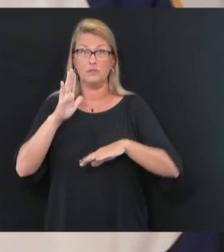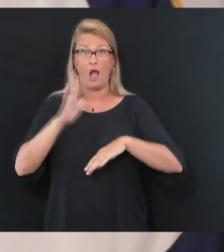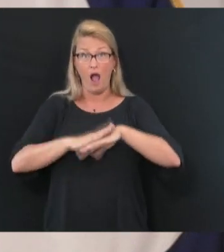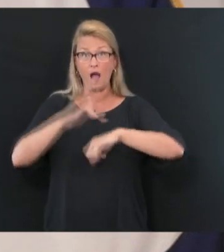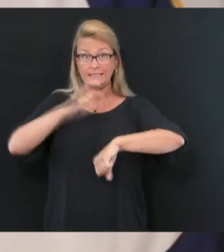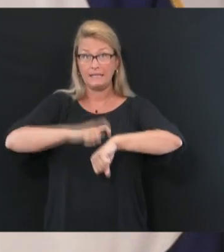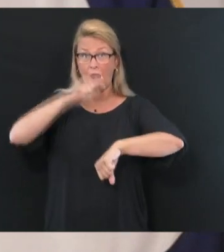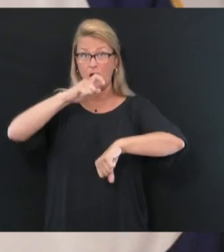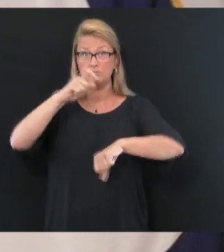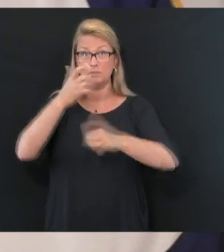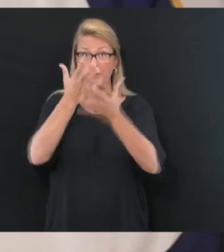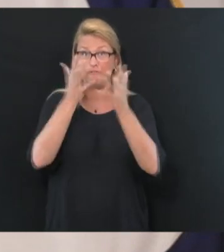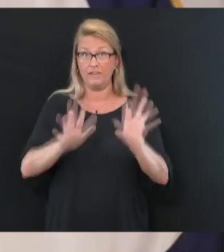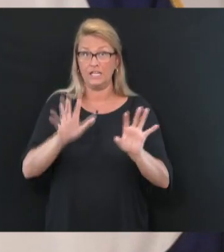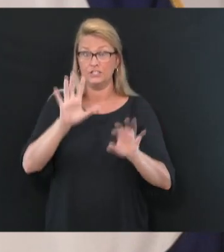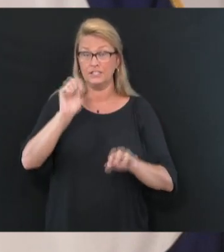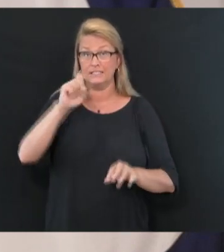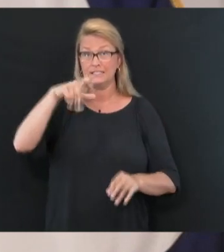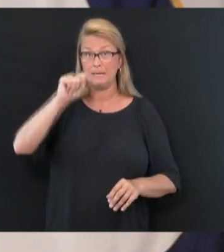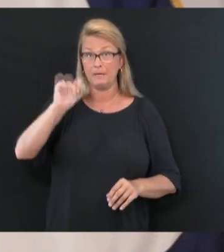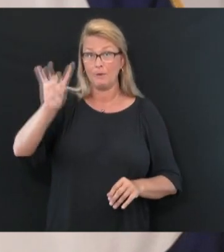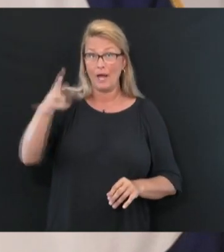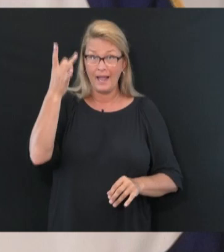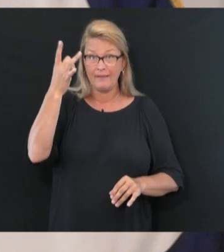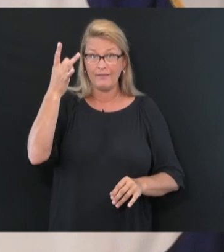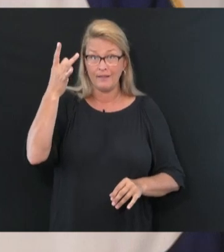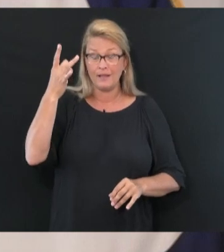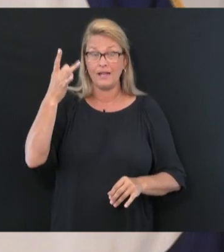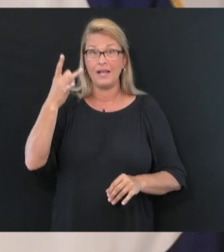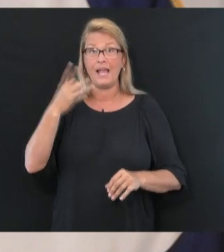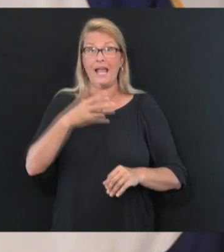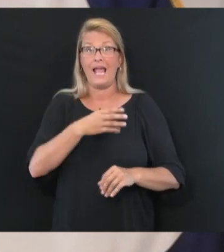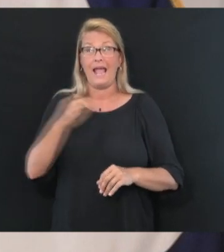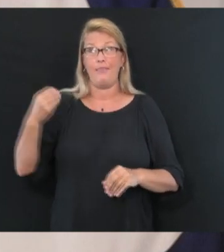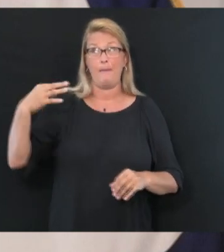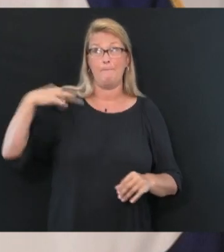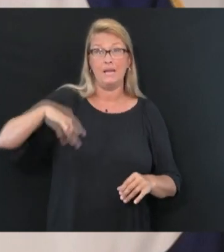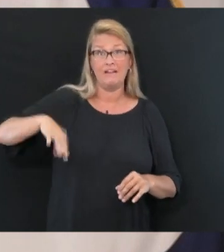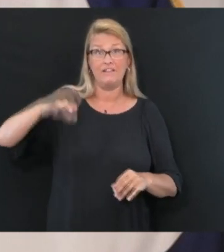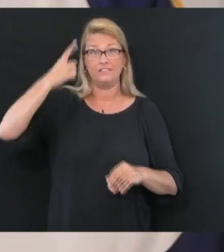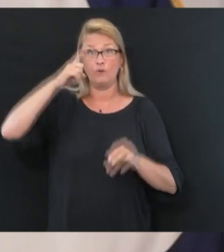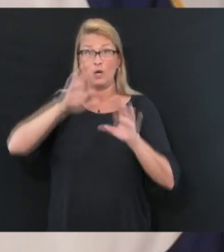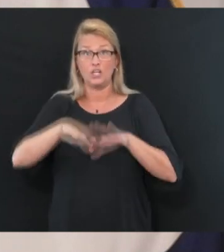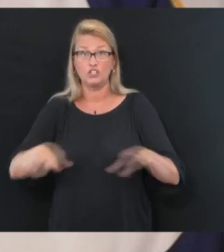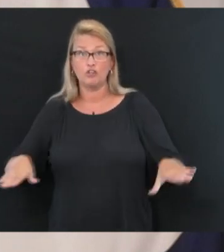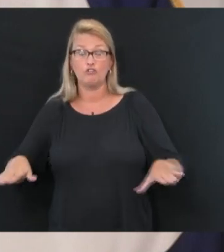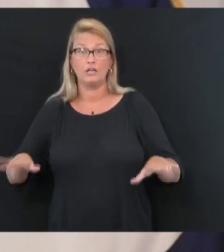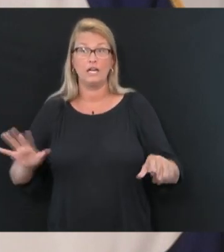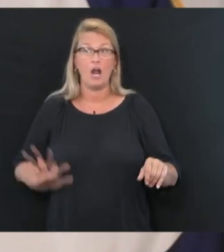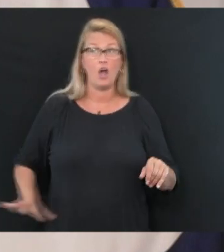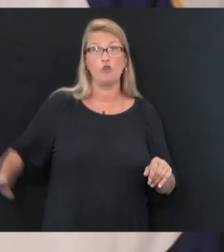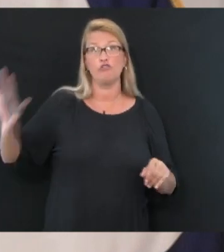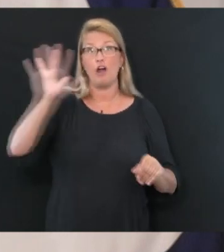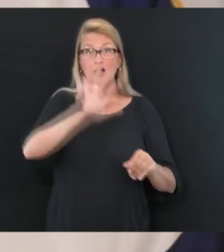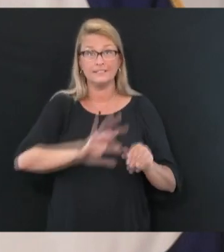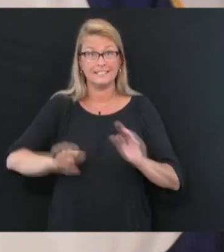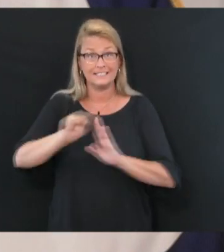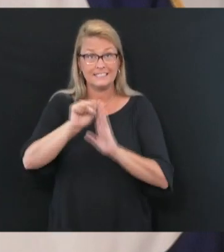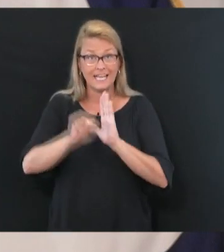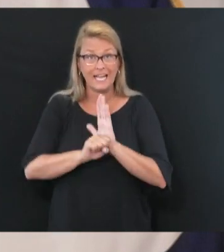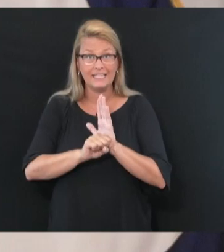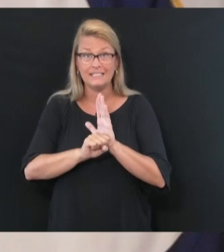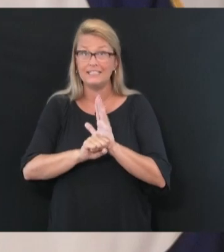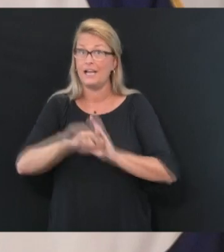the 8th, date, and from the standpoint of the benefits to our kids across our state, it's very